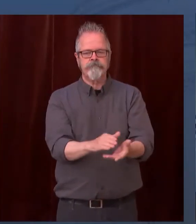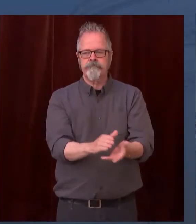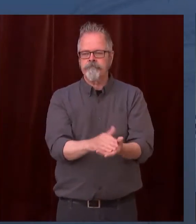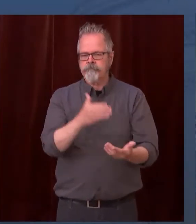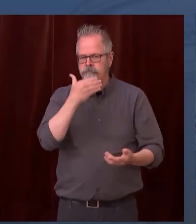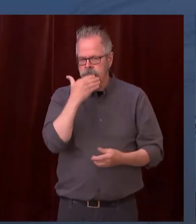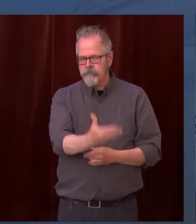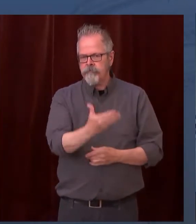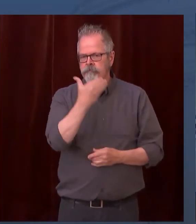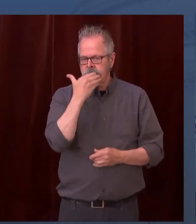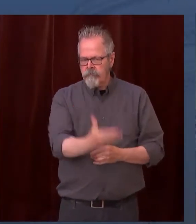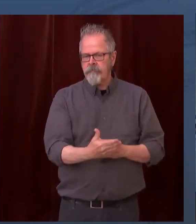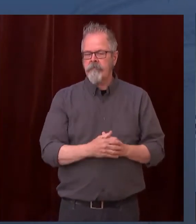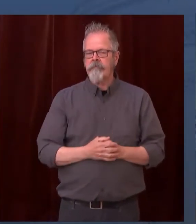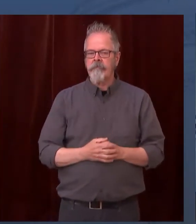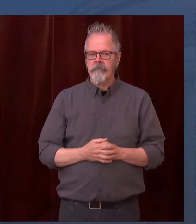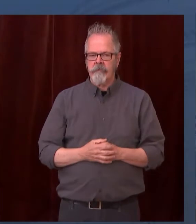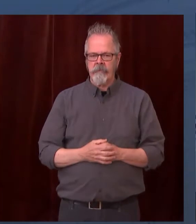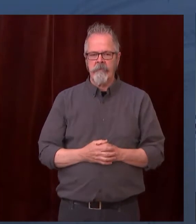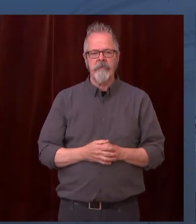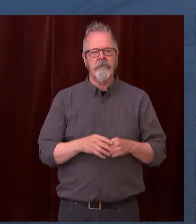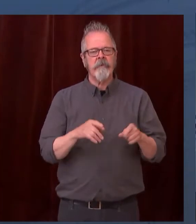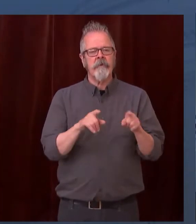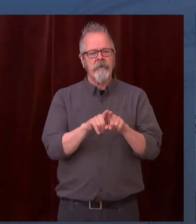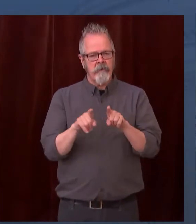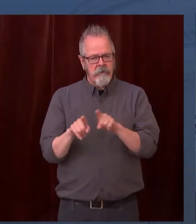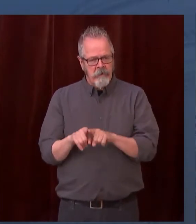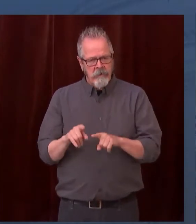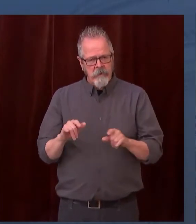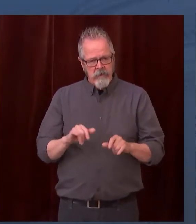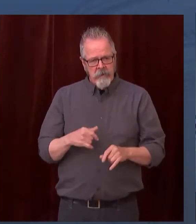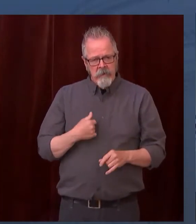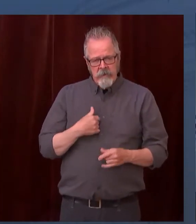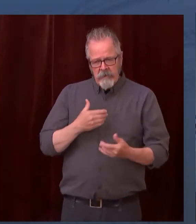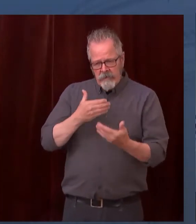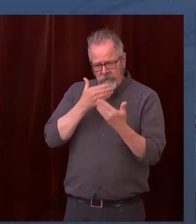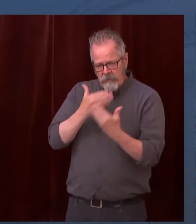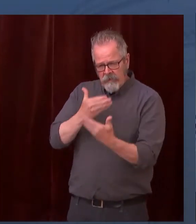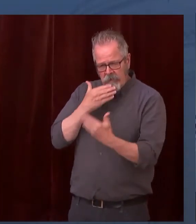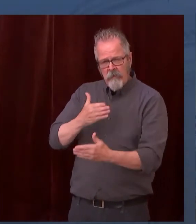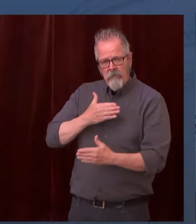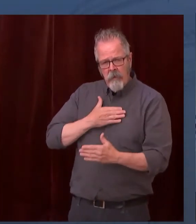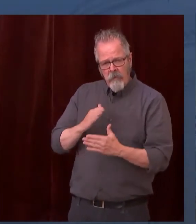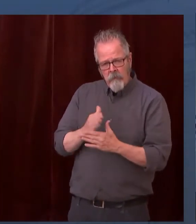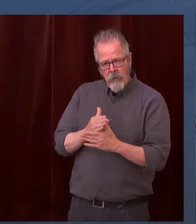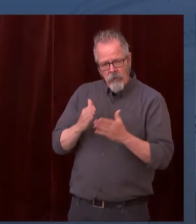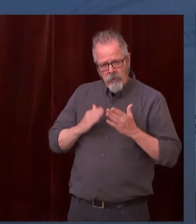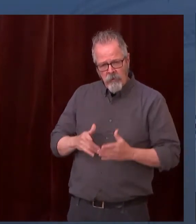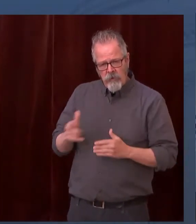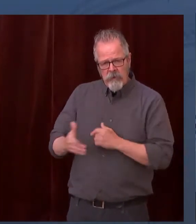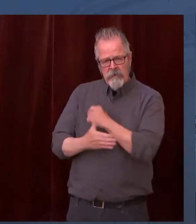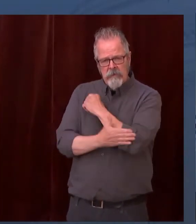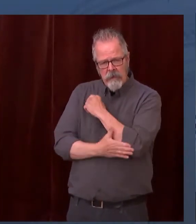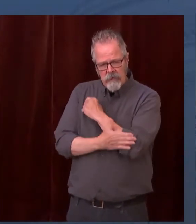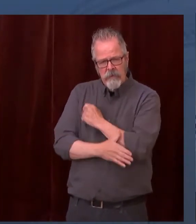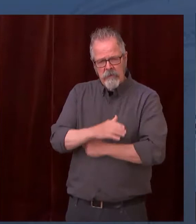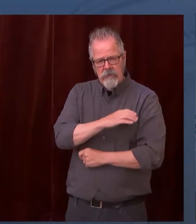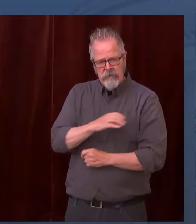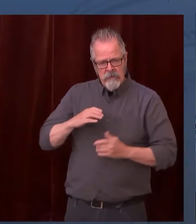you to my partner in all of this, Yakima County Commissioner Vicki Baker, who's sitting with me today, because we worked as a